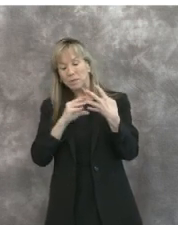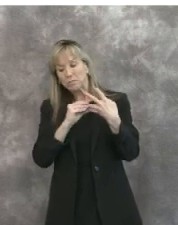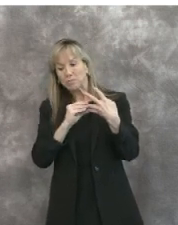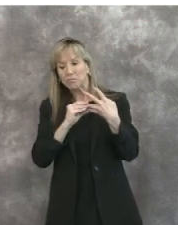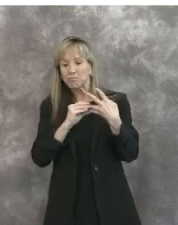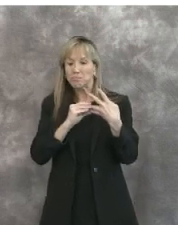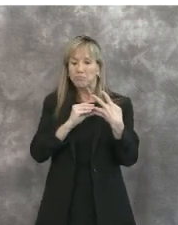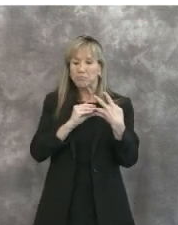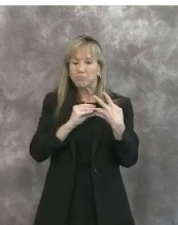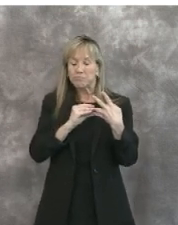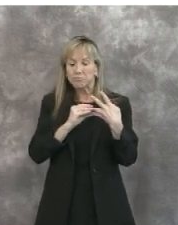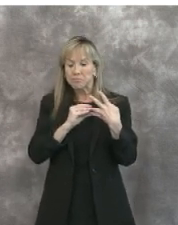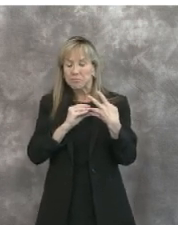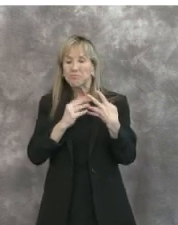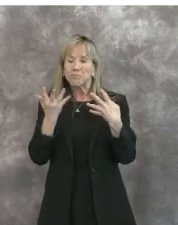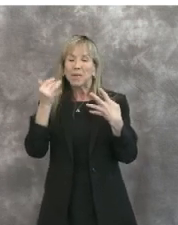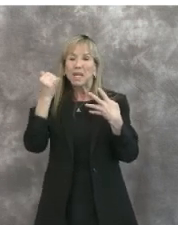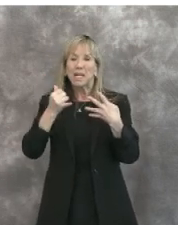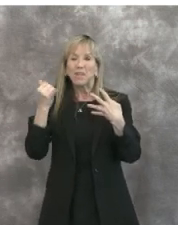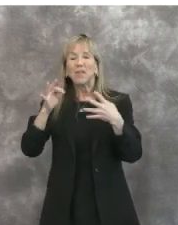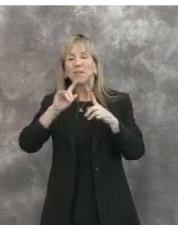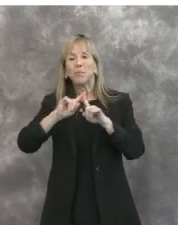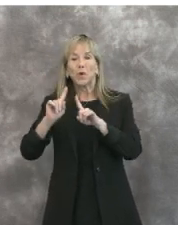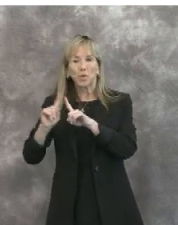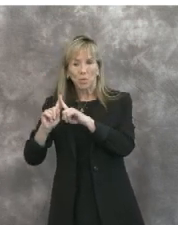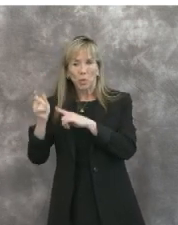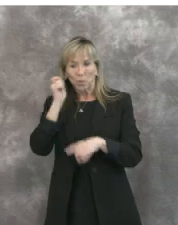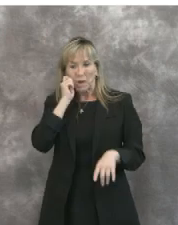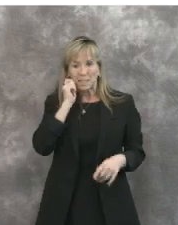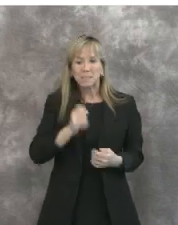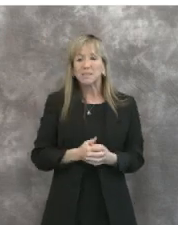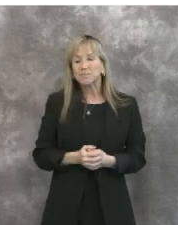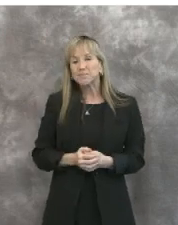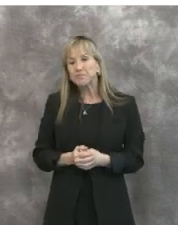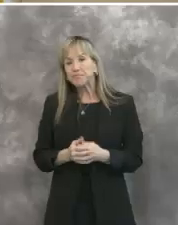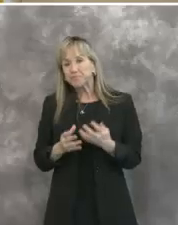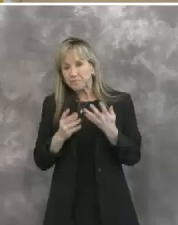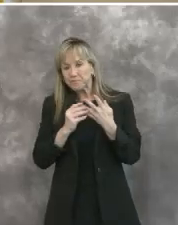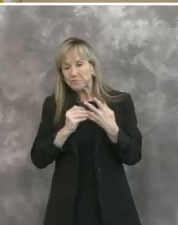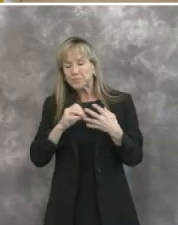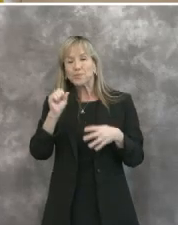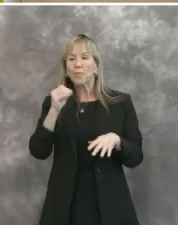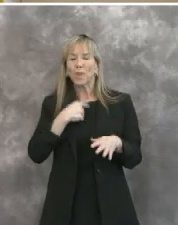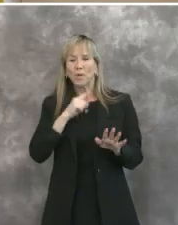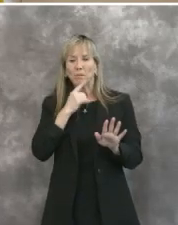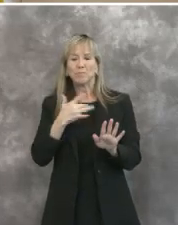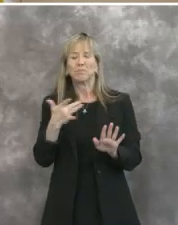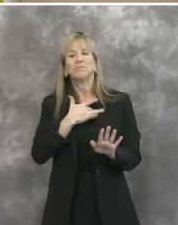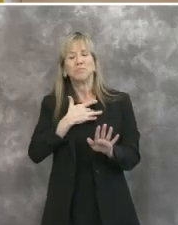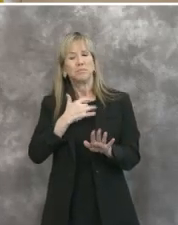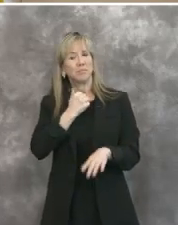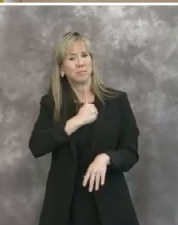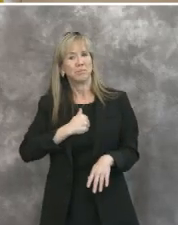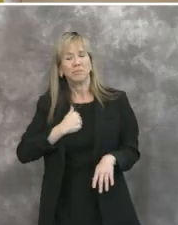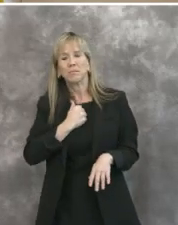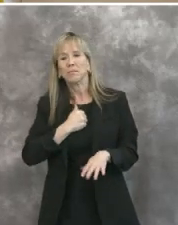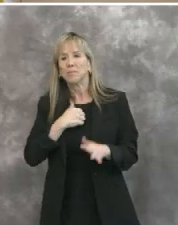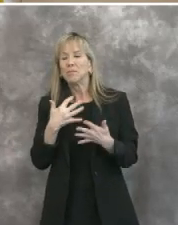in individual of multiple races. So our sincerest sympathies and